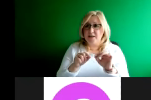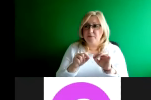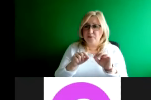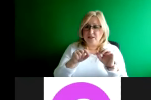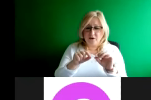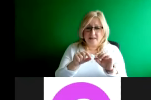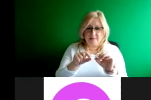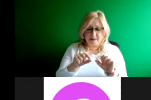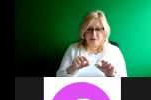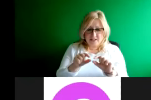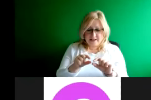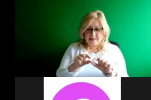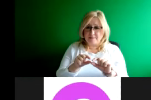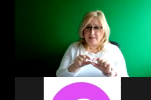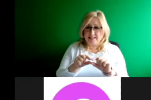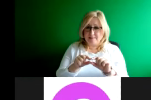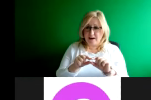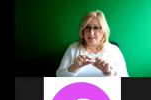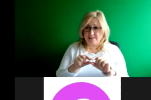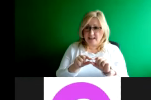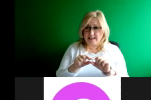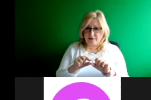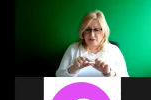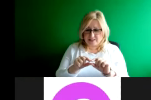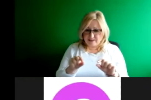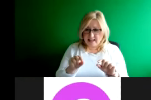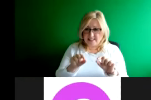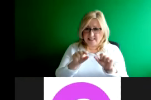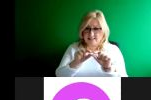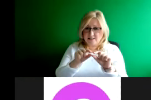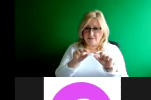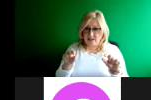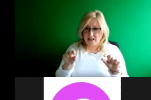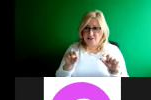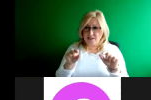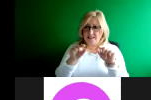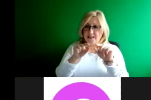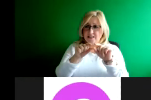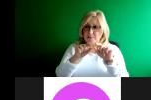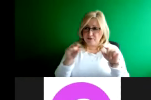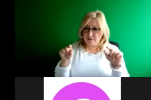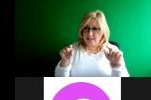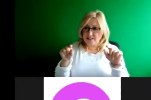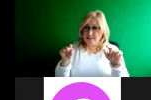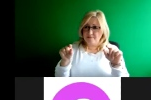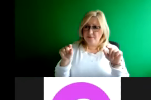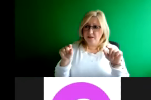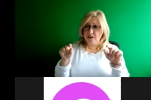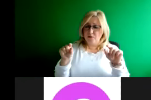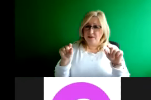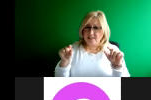last term you were talking about the building blocks of sign languages, the phonetics, the phonology, the